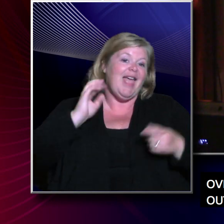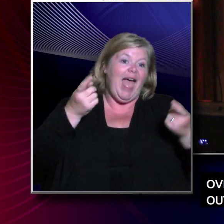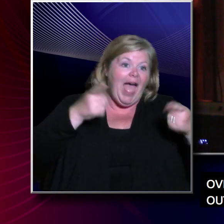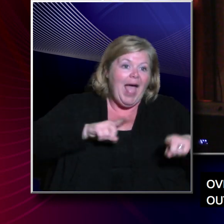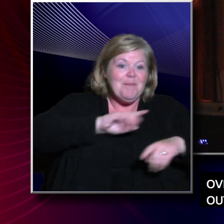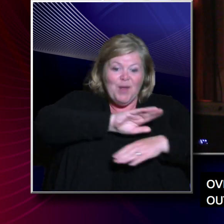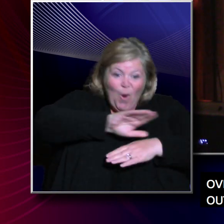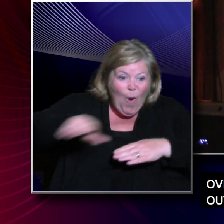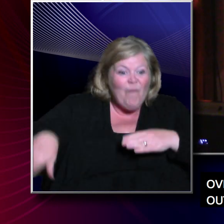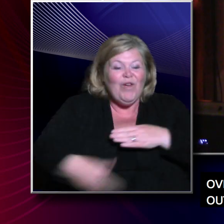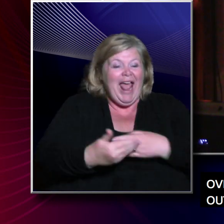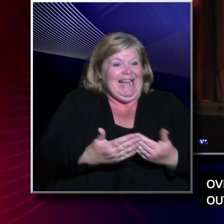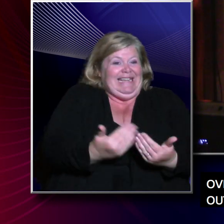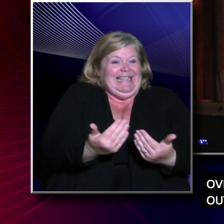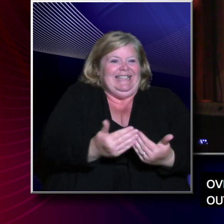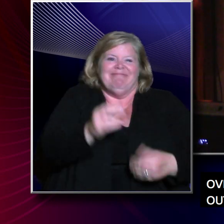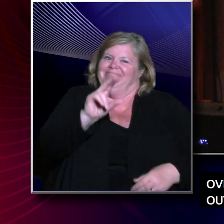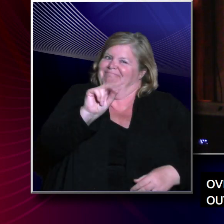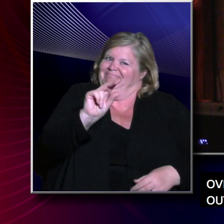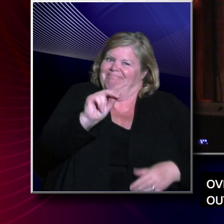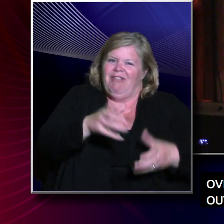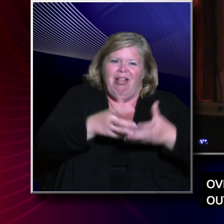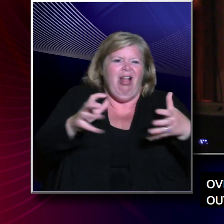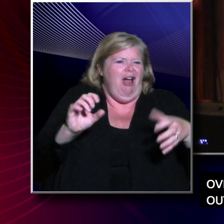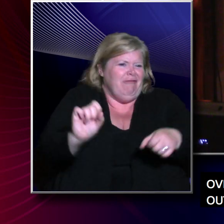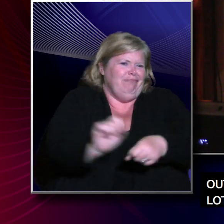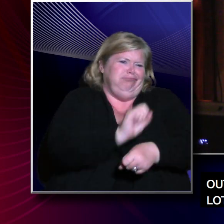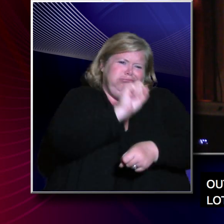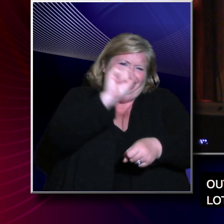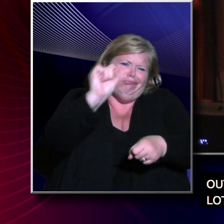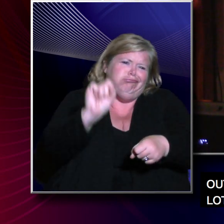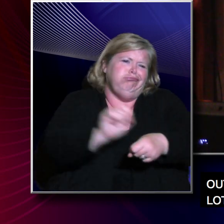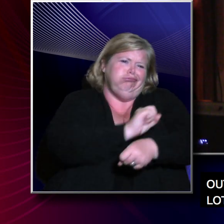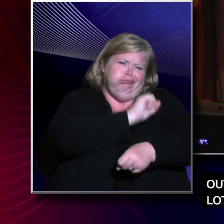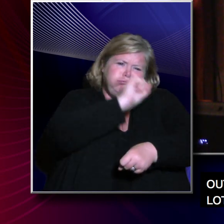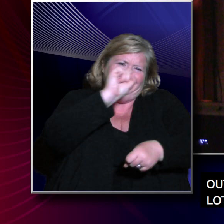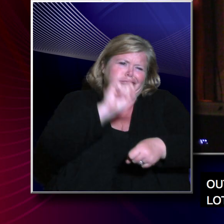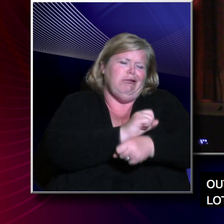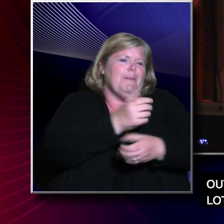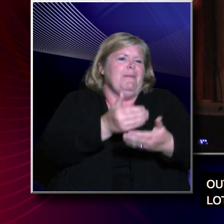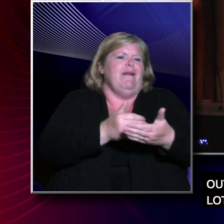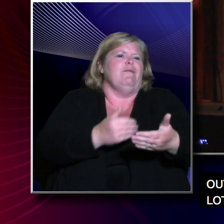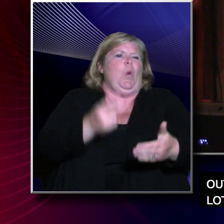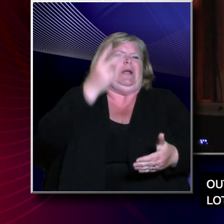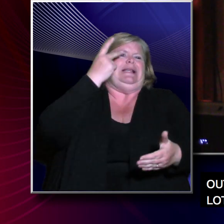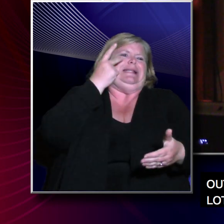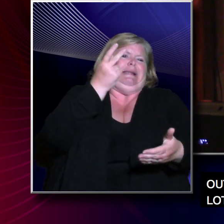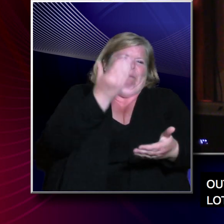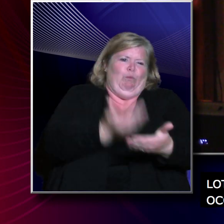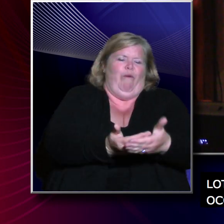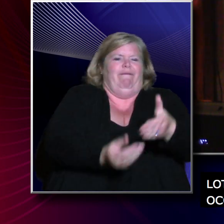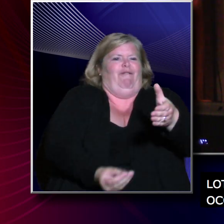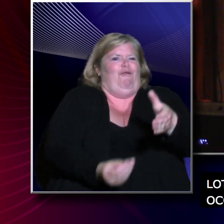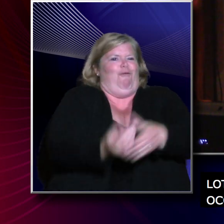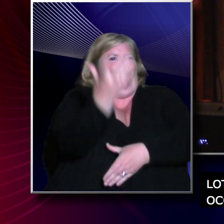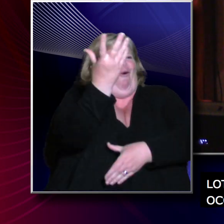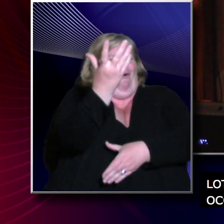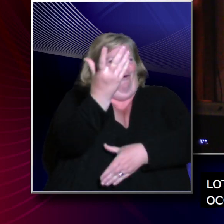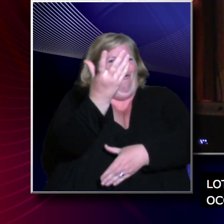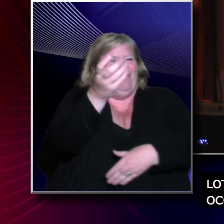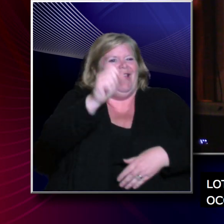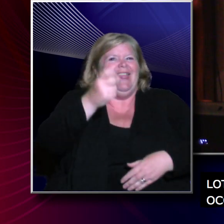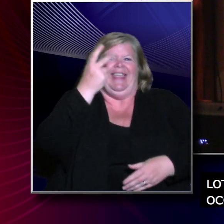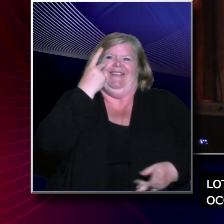overnight. There's a lot of work that goes into that before the growth occurs, the